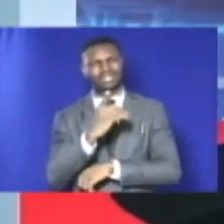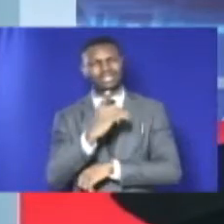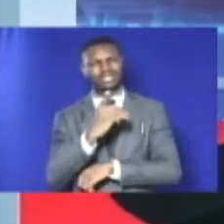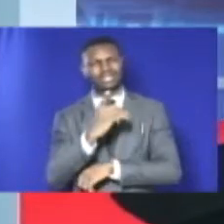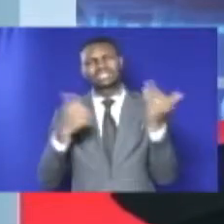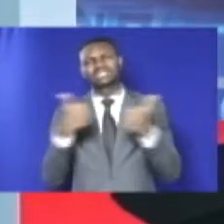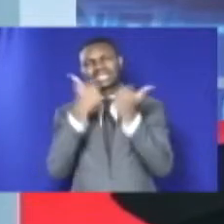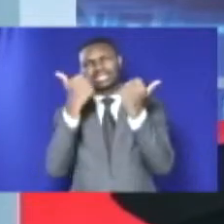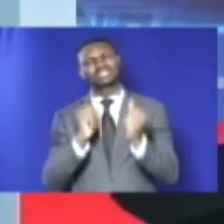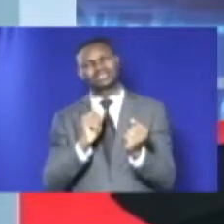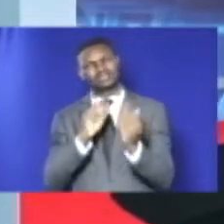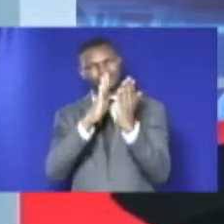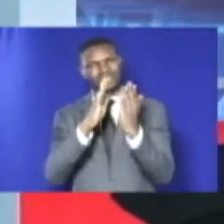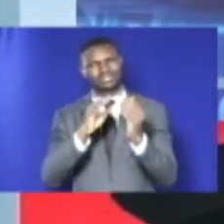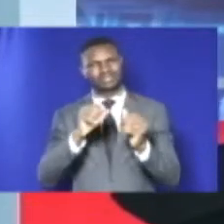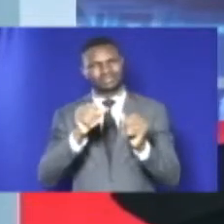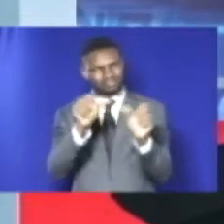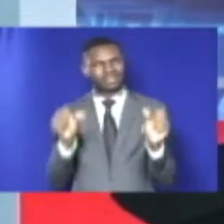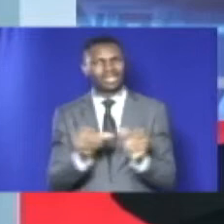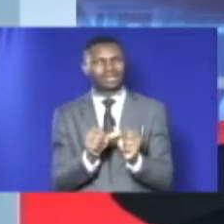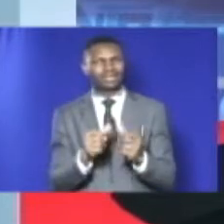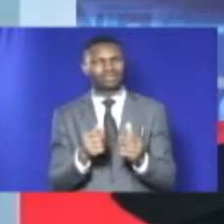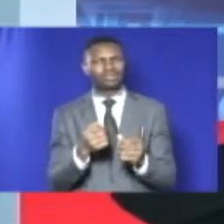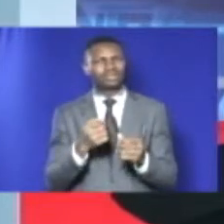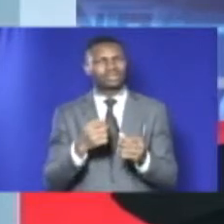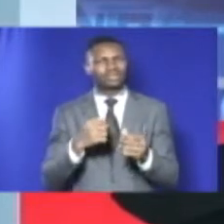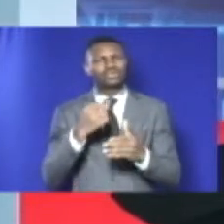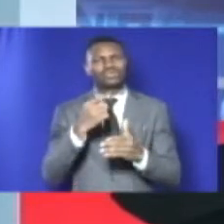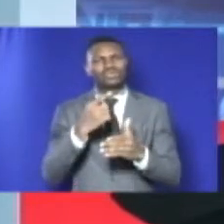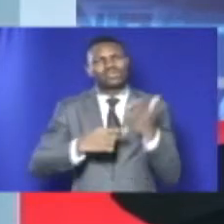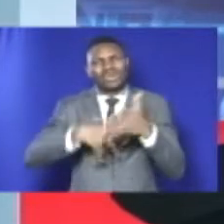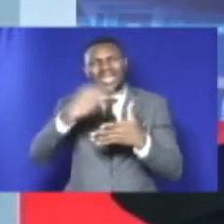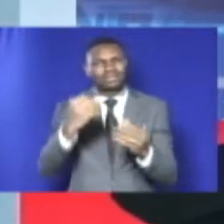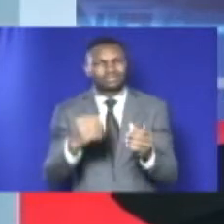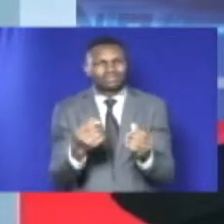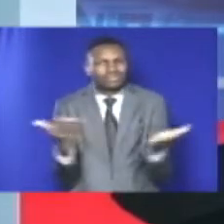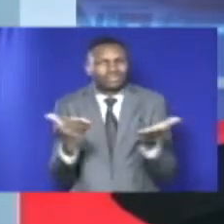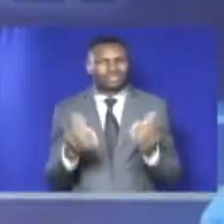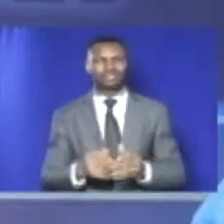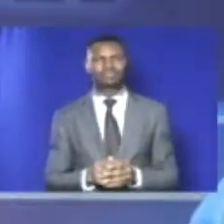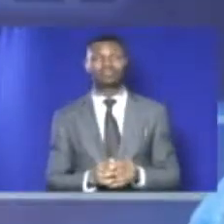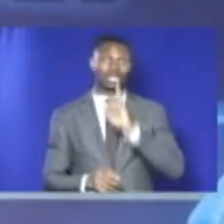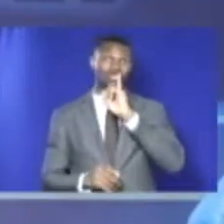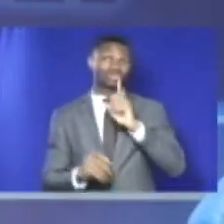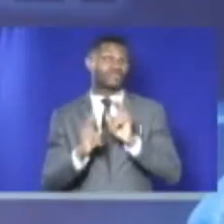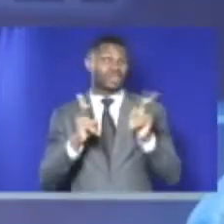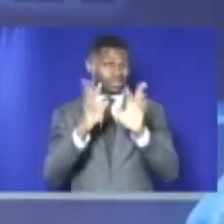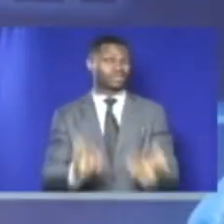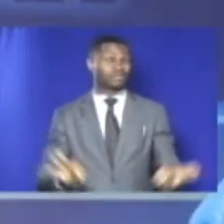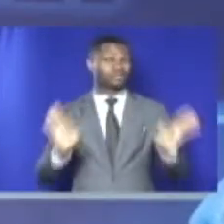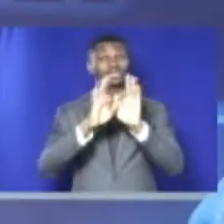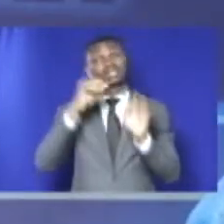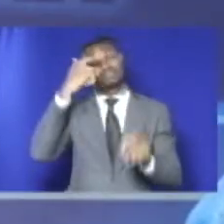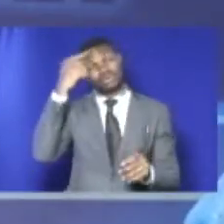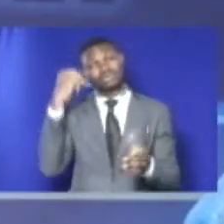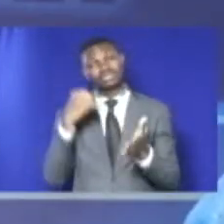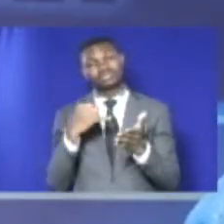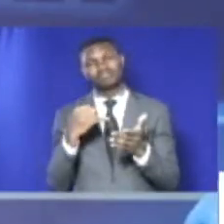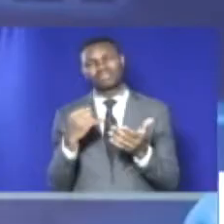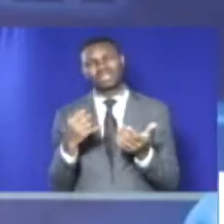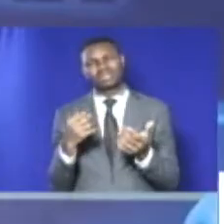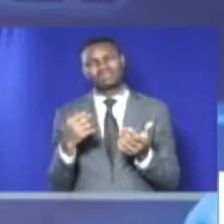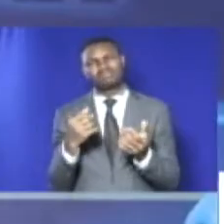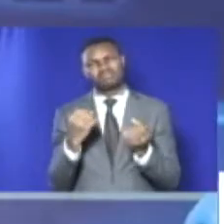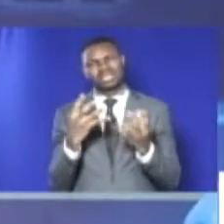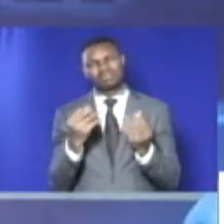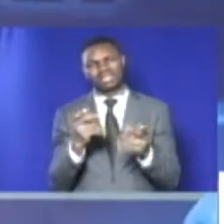region, and what's the way out of these challenges? Well, it's very, very significant because it appears that the people